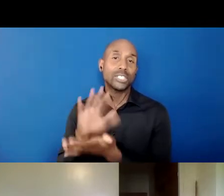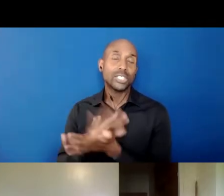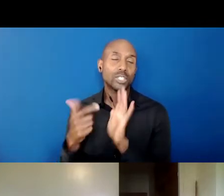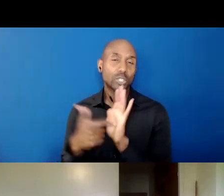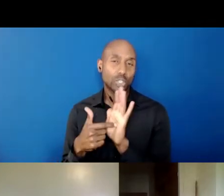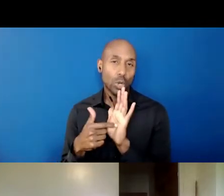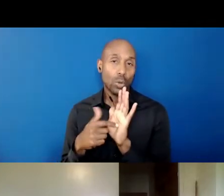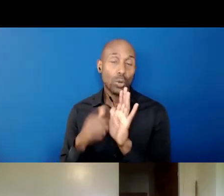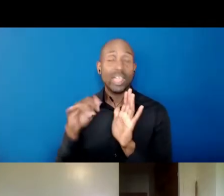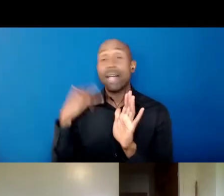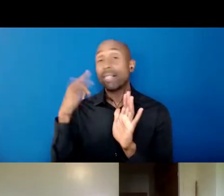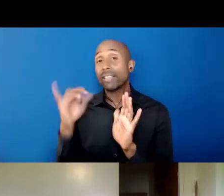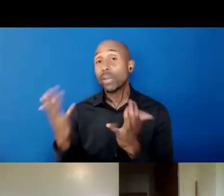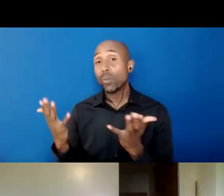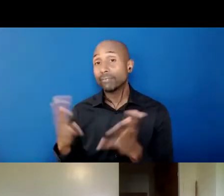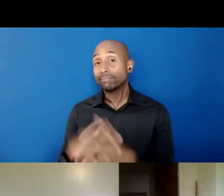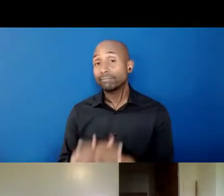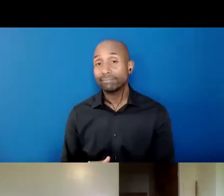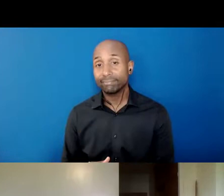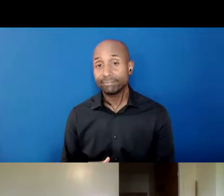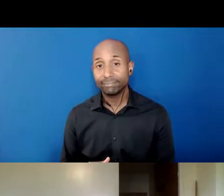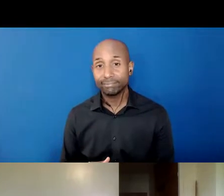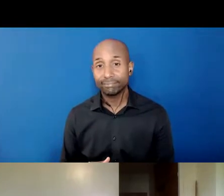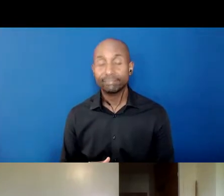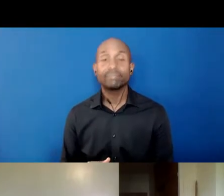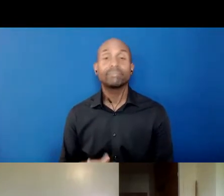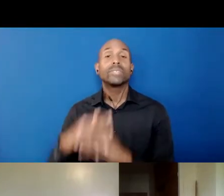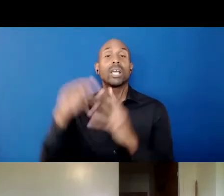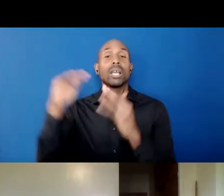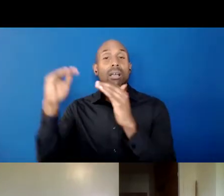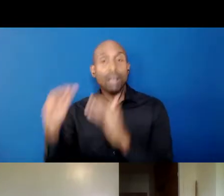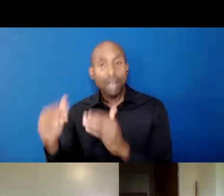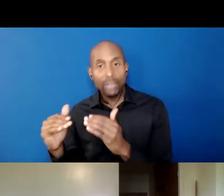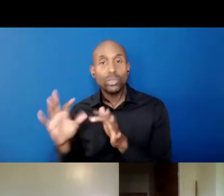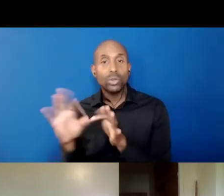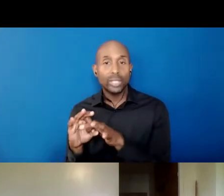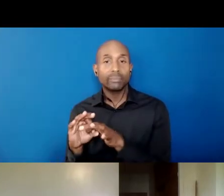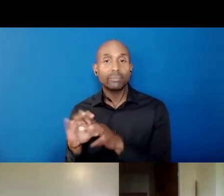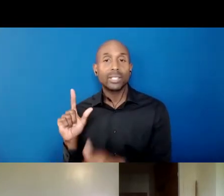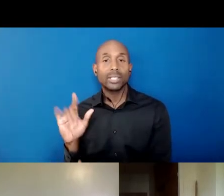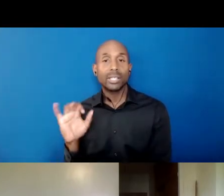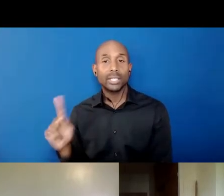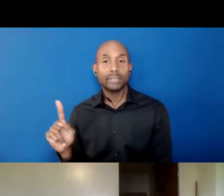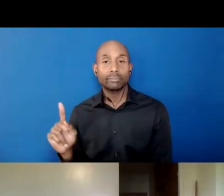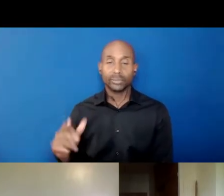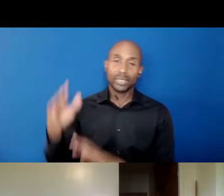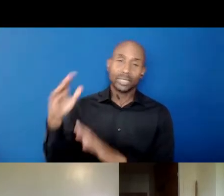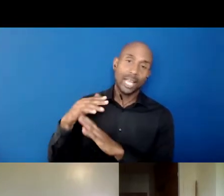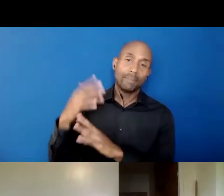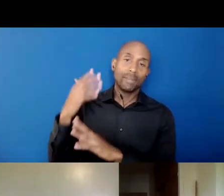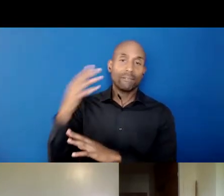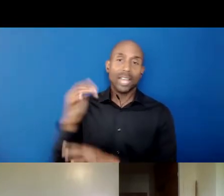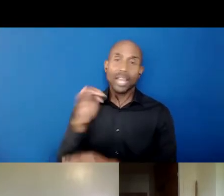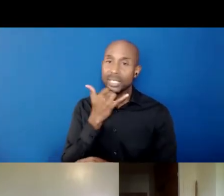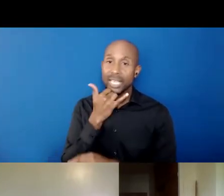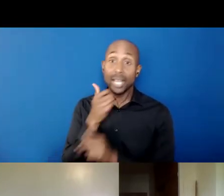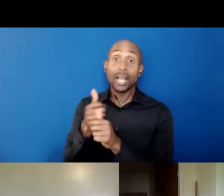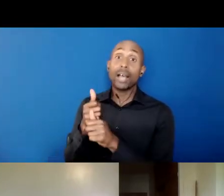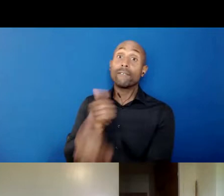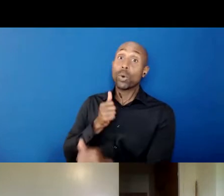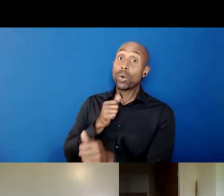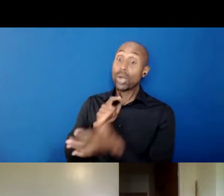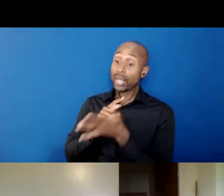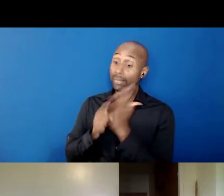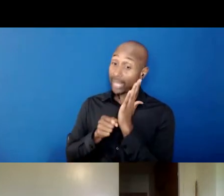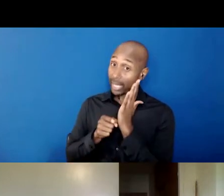others such as top 5 mistakes to avoid when advising people with disabilities, top